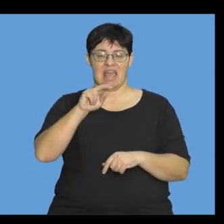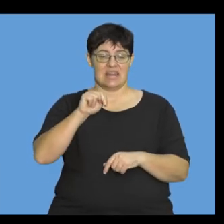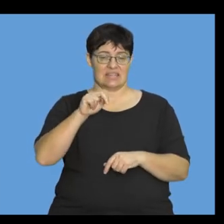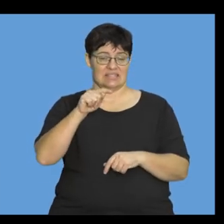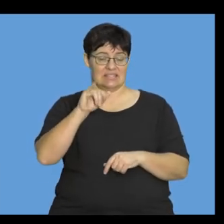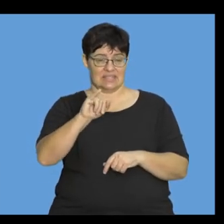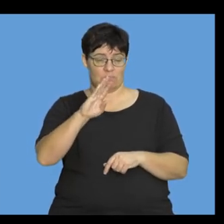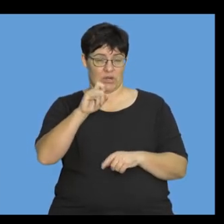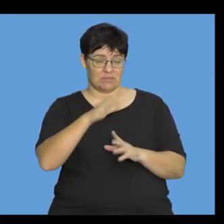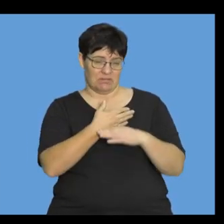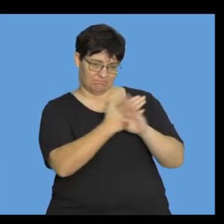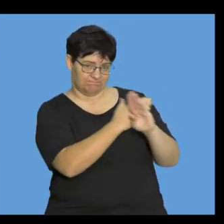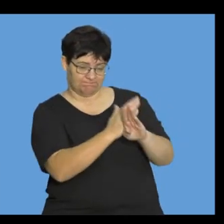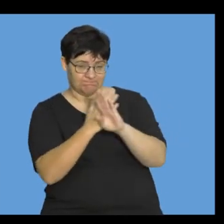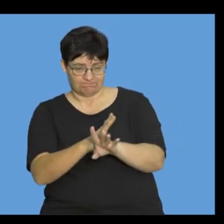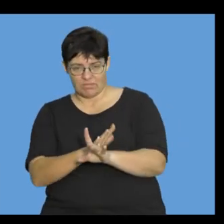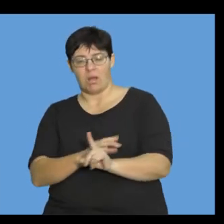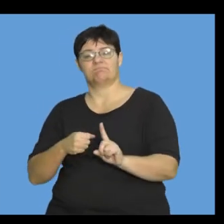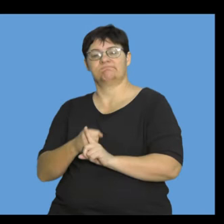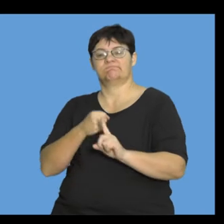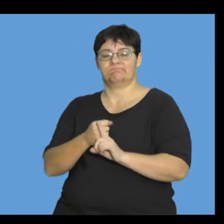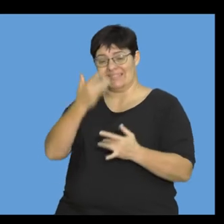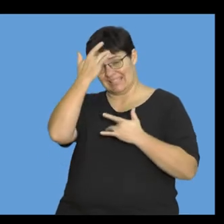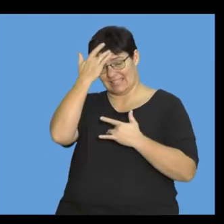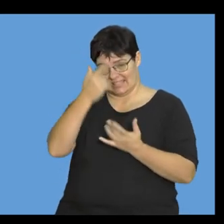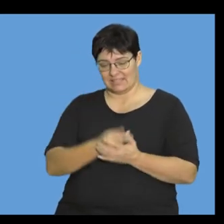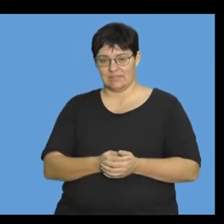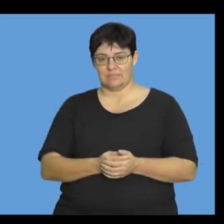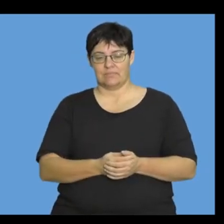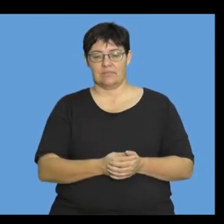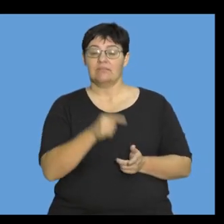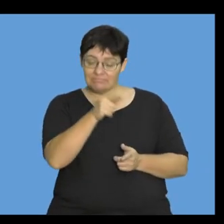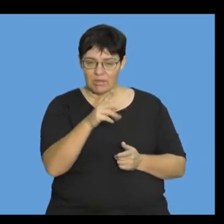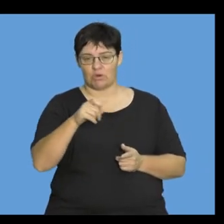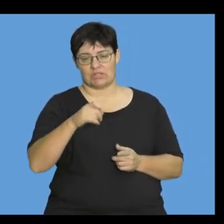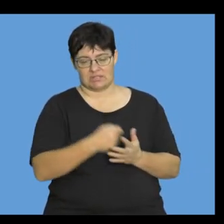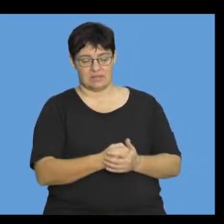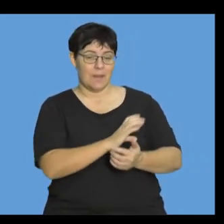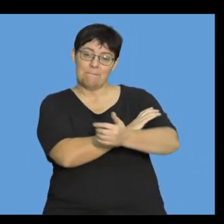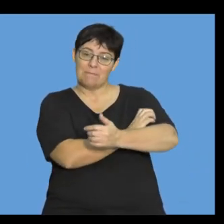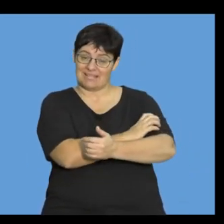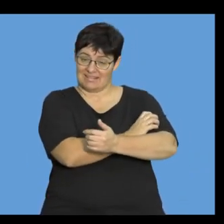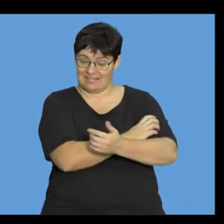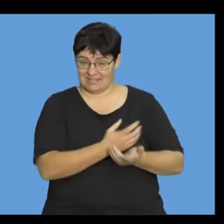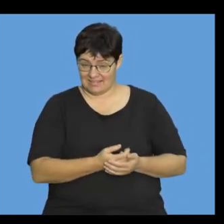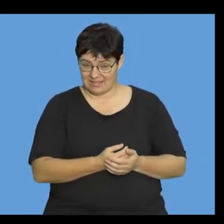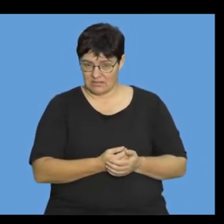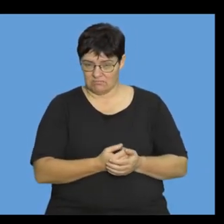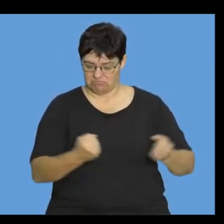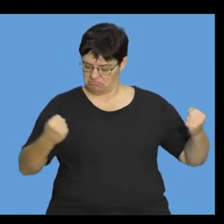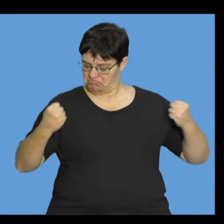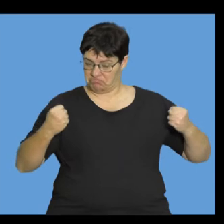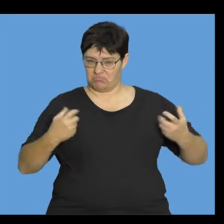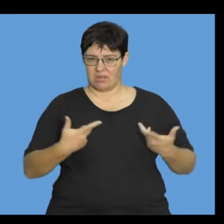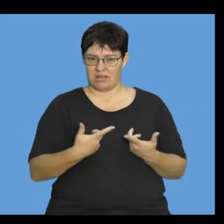and those are proteins. That's how we fight disease, antibodies, and they are proteins. Muscle, right, how do you